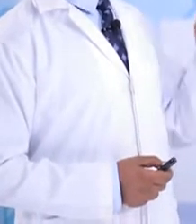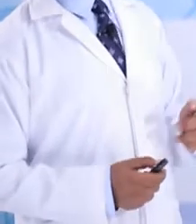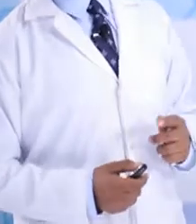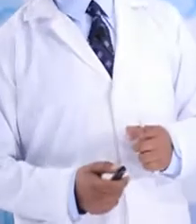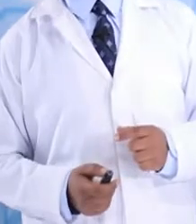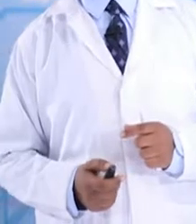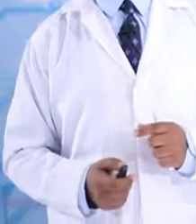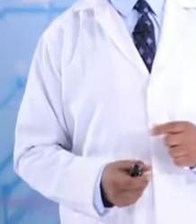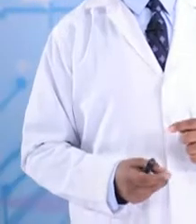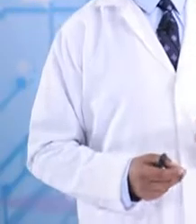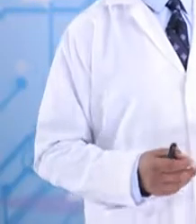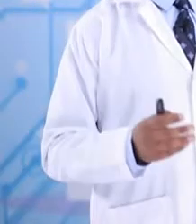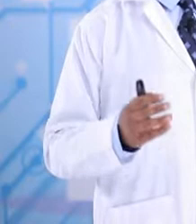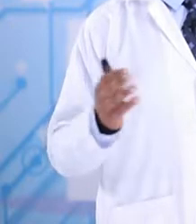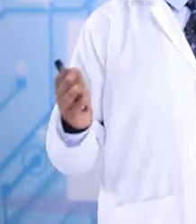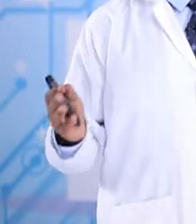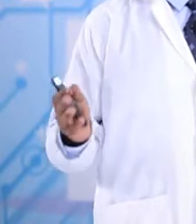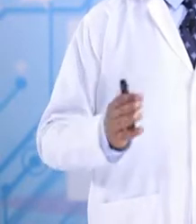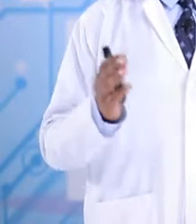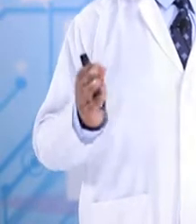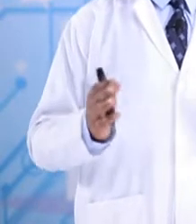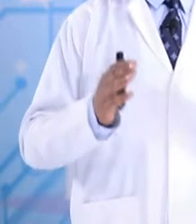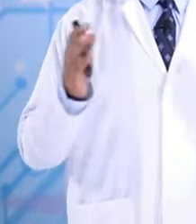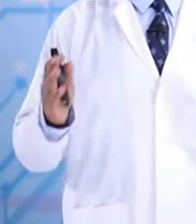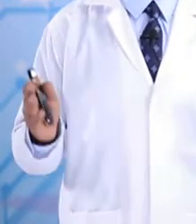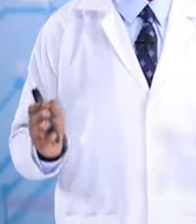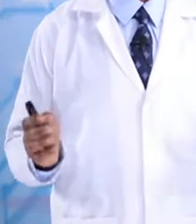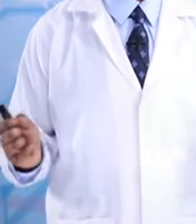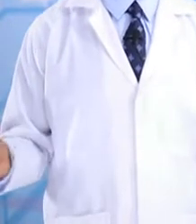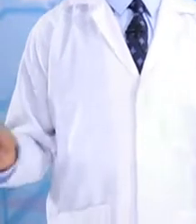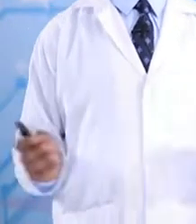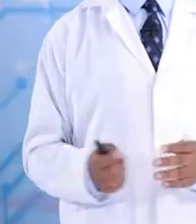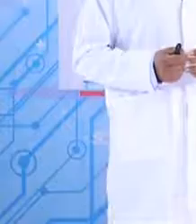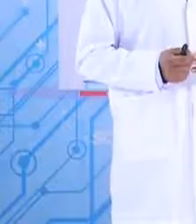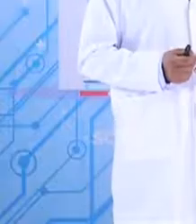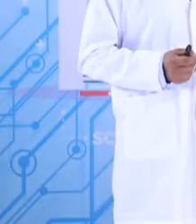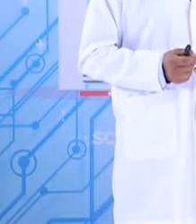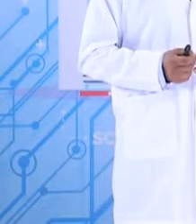In evolution, we are going to see different theories for evolution.